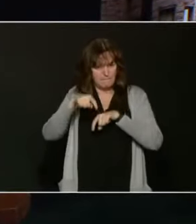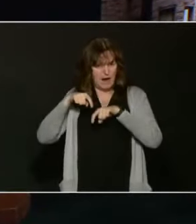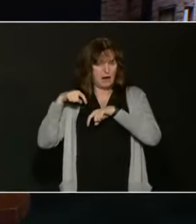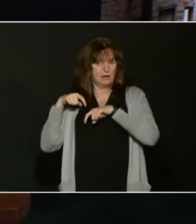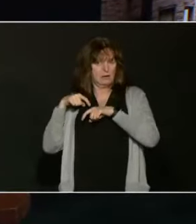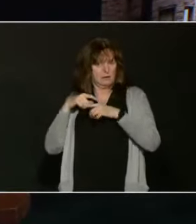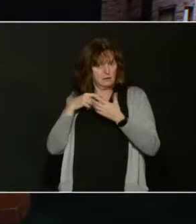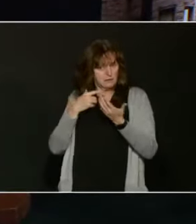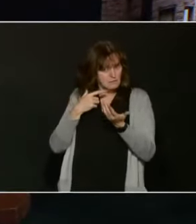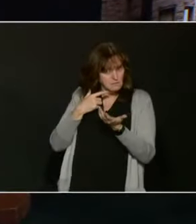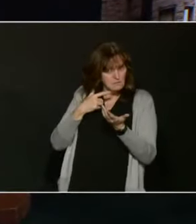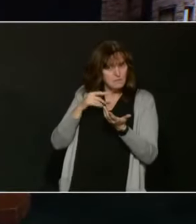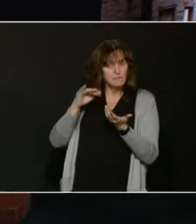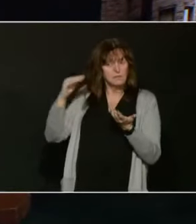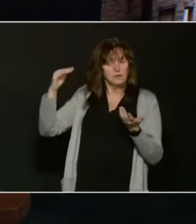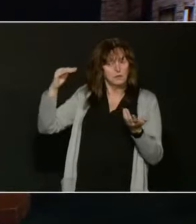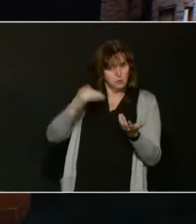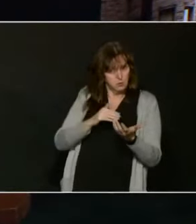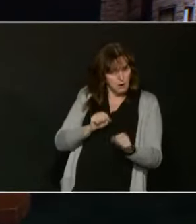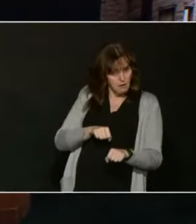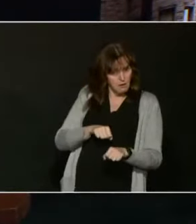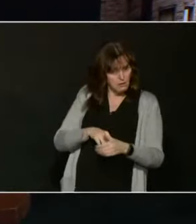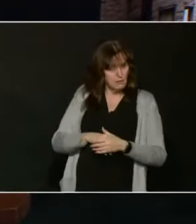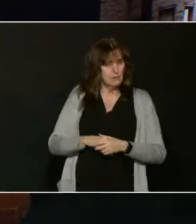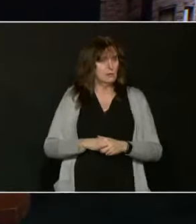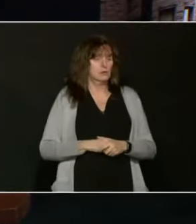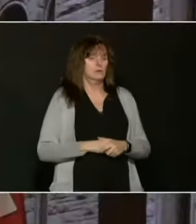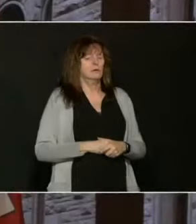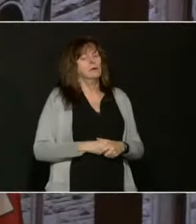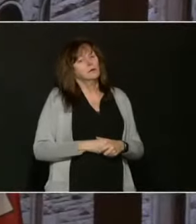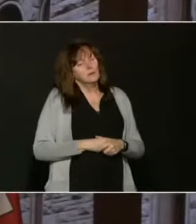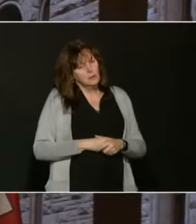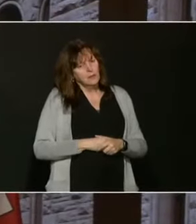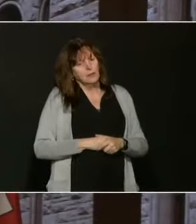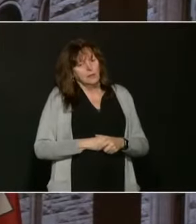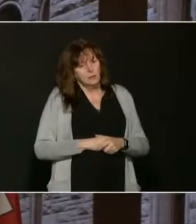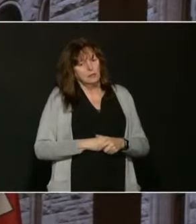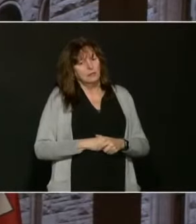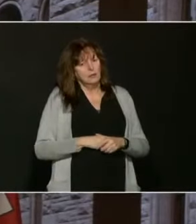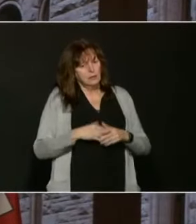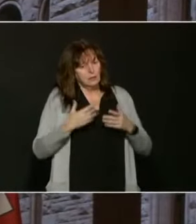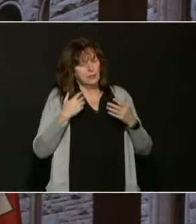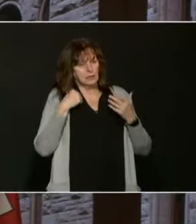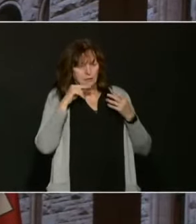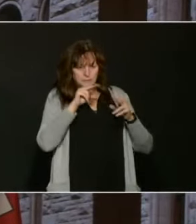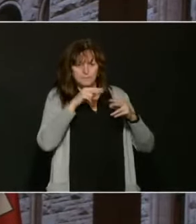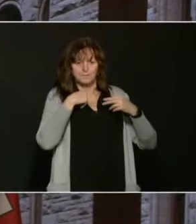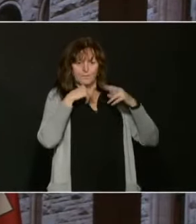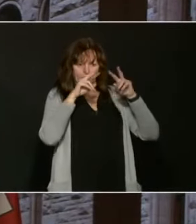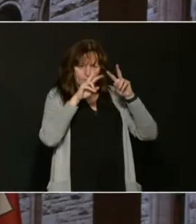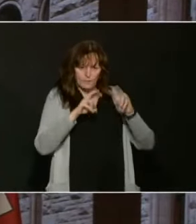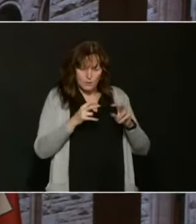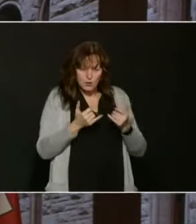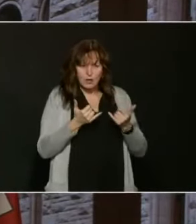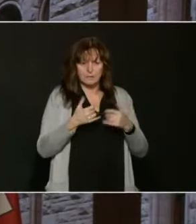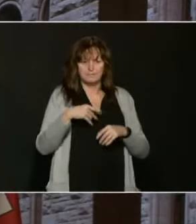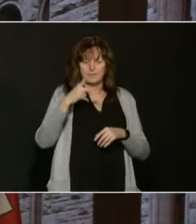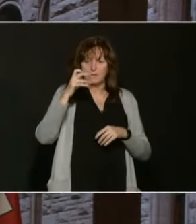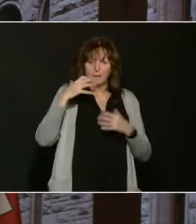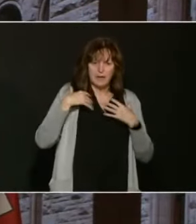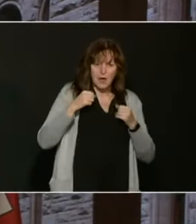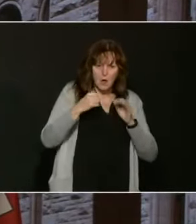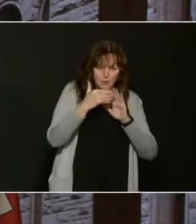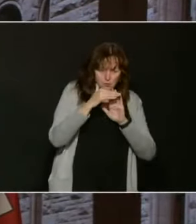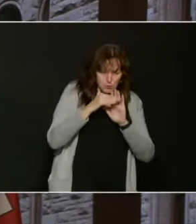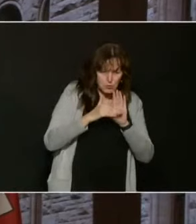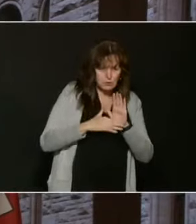So we are looking at what we need to do in those public health measures and steps. The stay-at-home order, as we